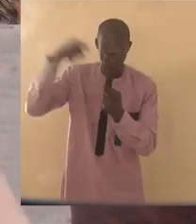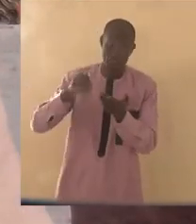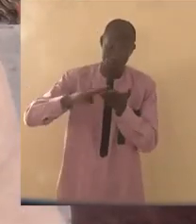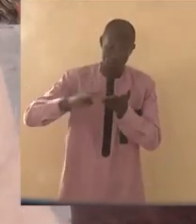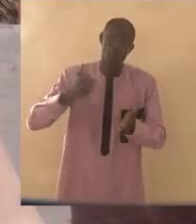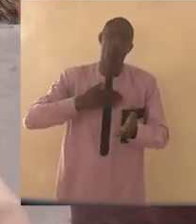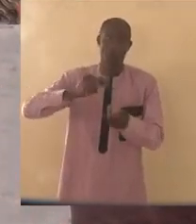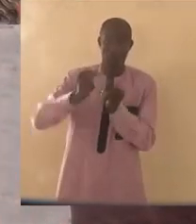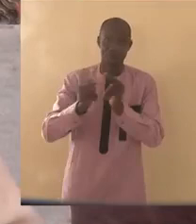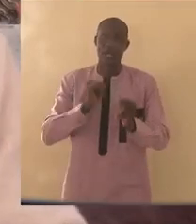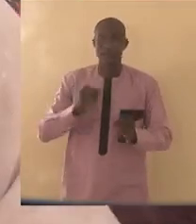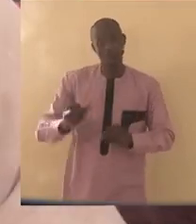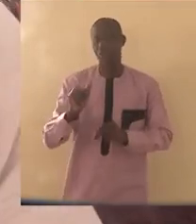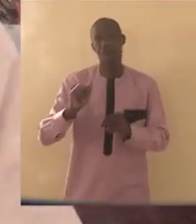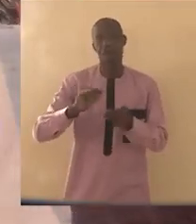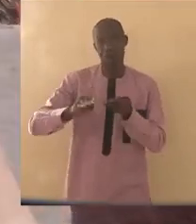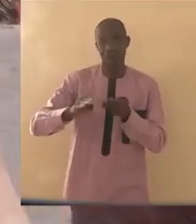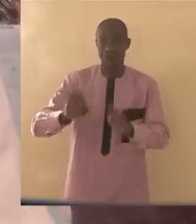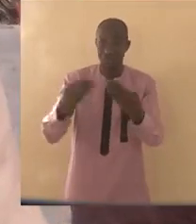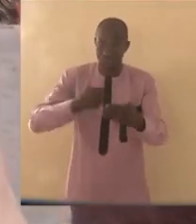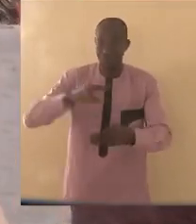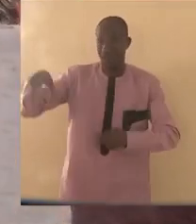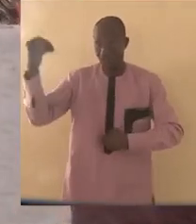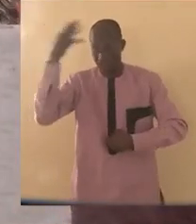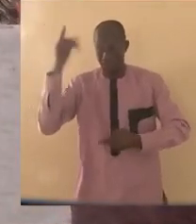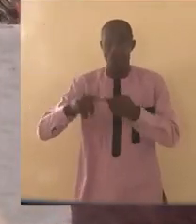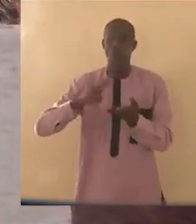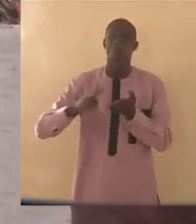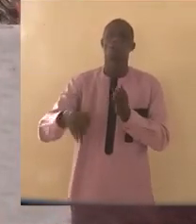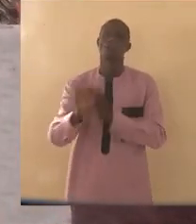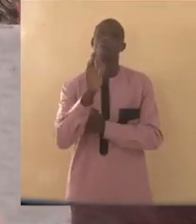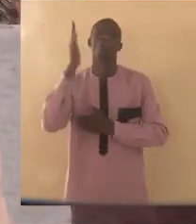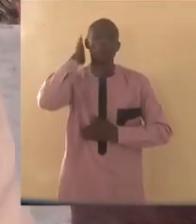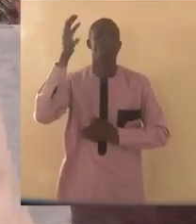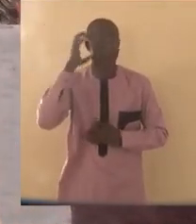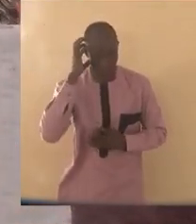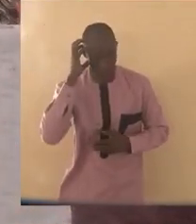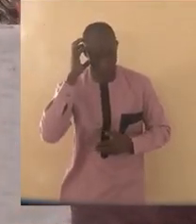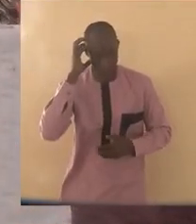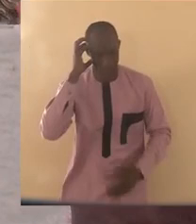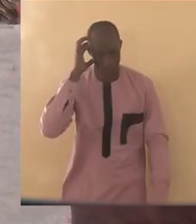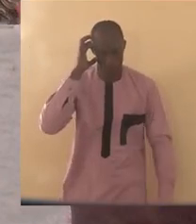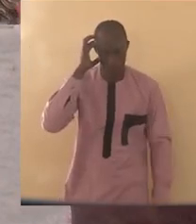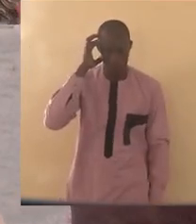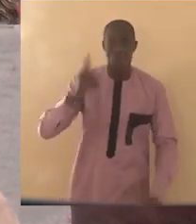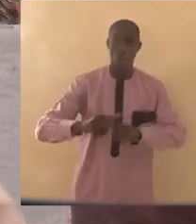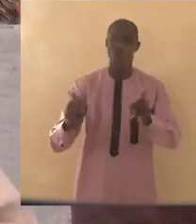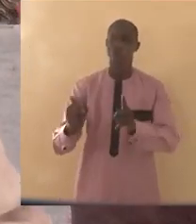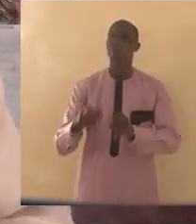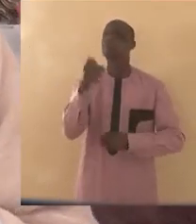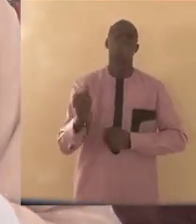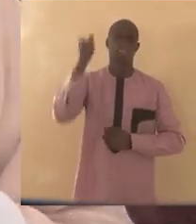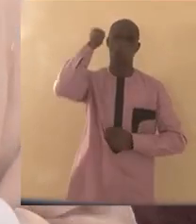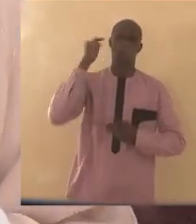I have forgiven my neighbor. I have not yet forgiven my neighbor, so give me the grace to forgive. That one God will hear. Will he not hear? But